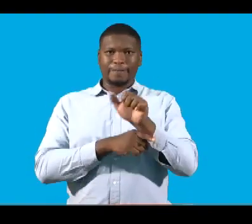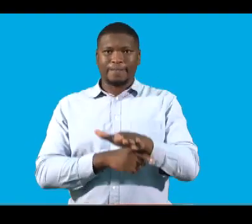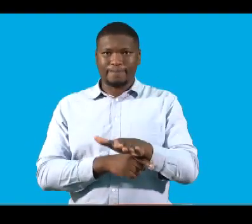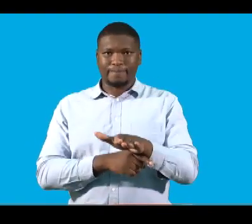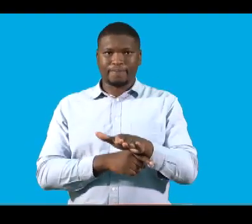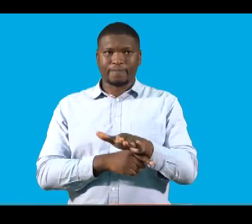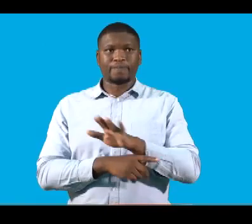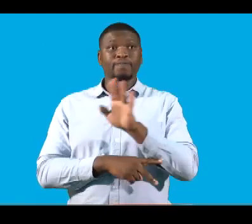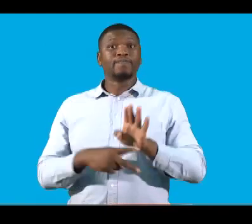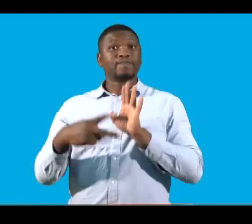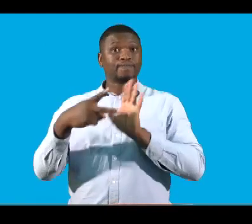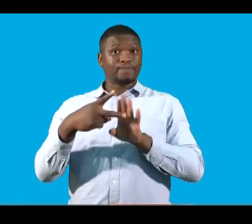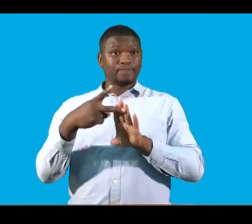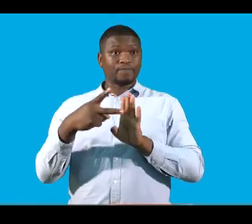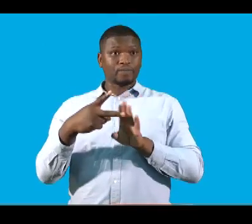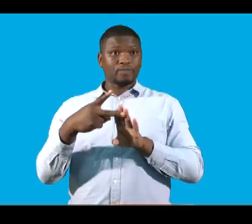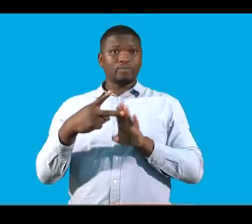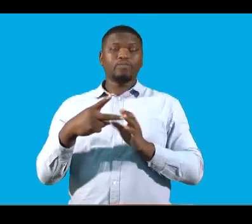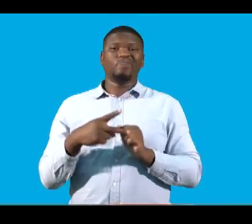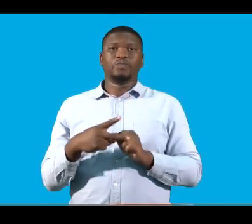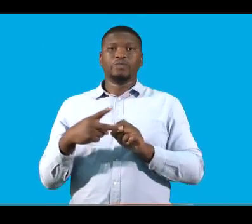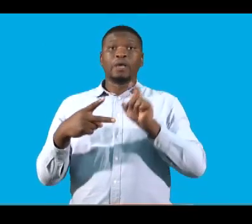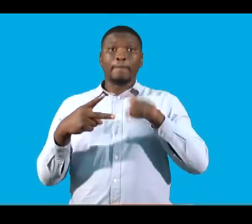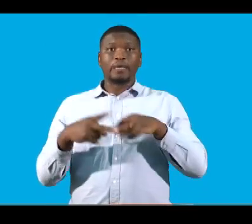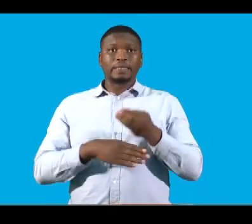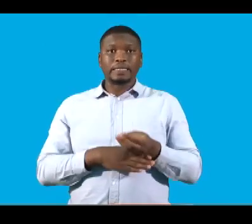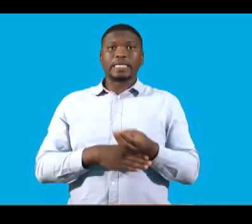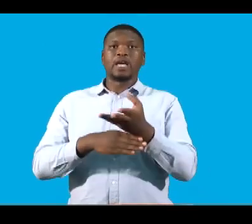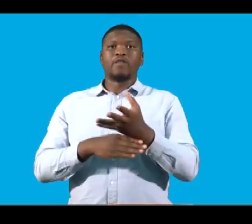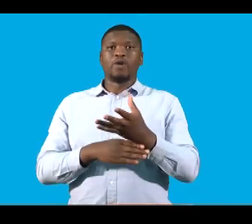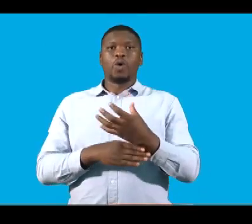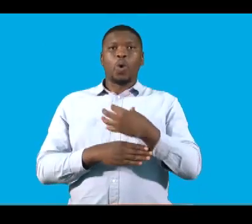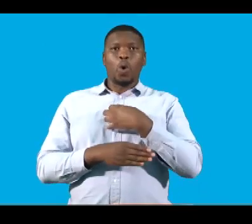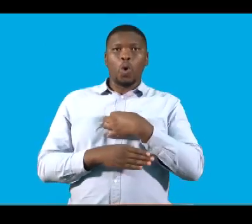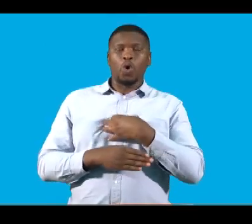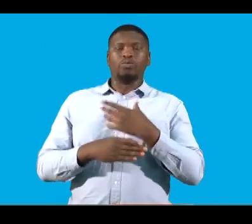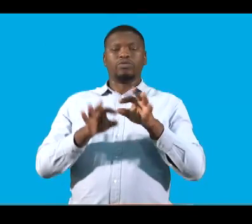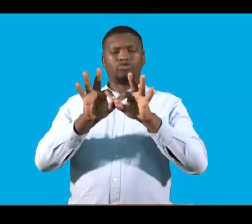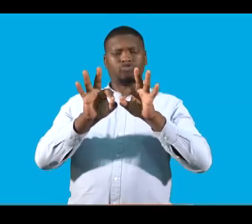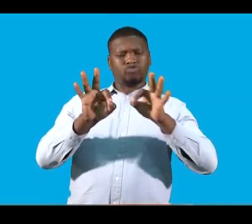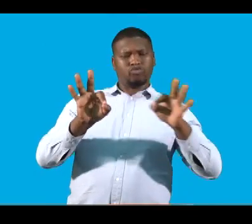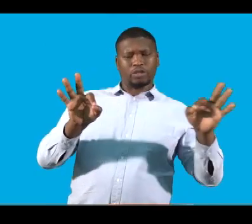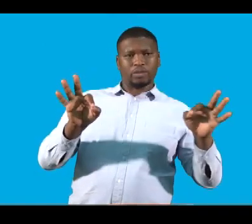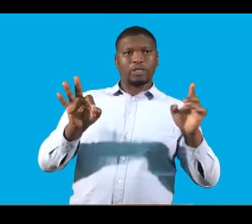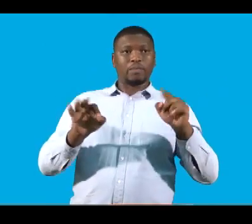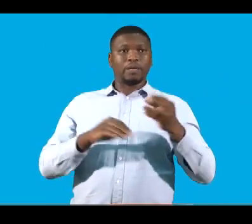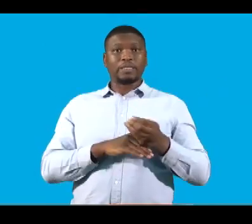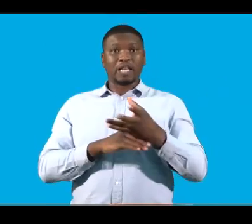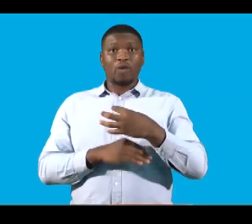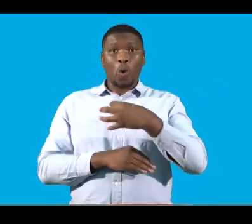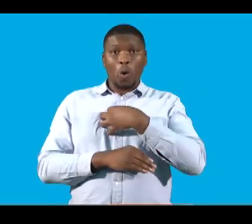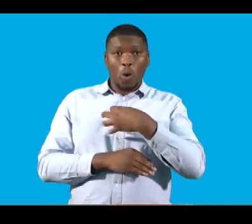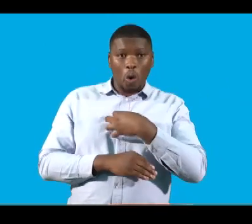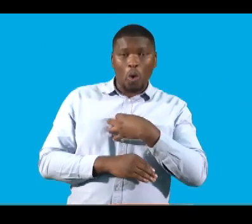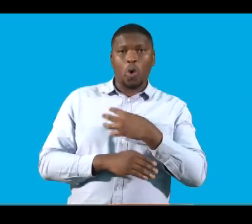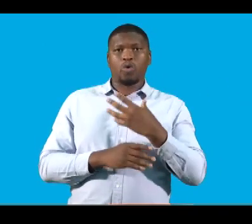quote that you use. That is the first step. The second step is that you have to give your thesis statement.